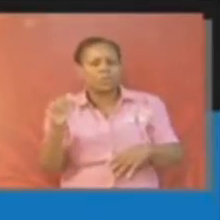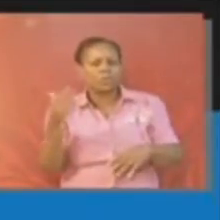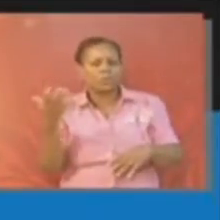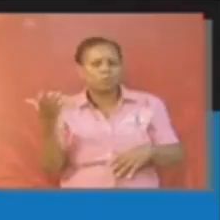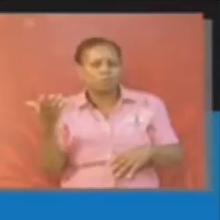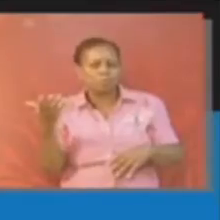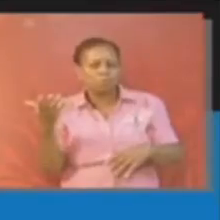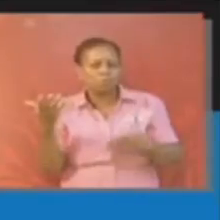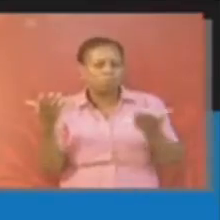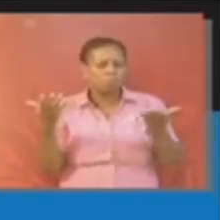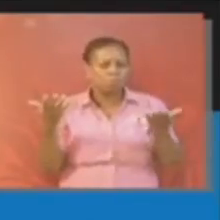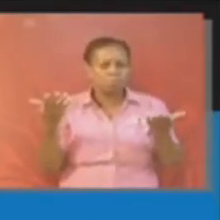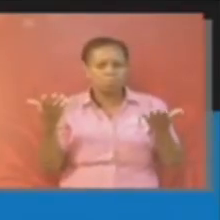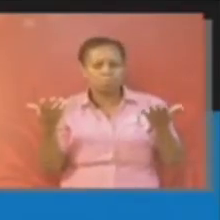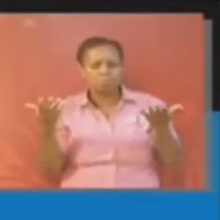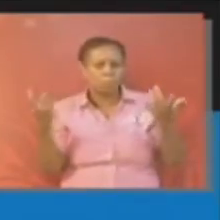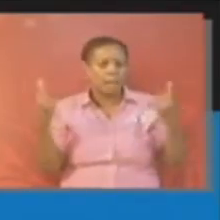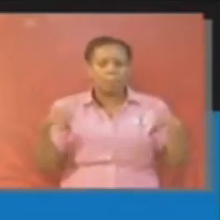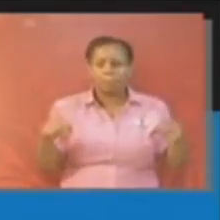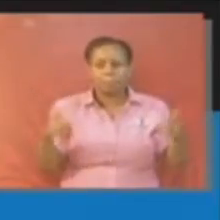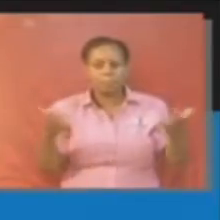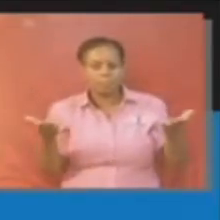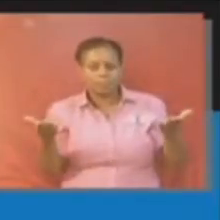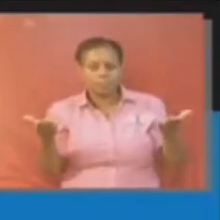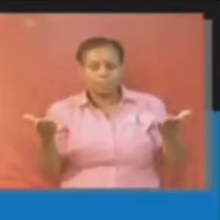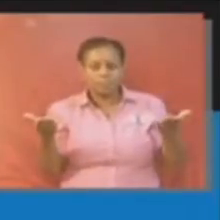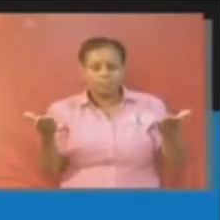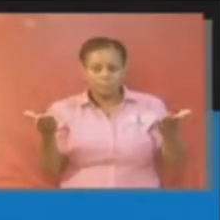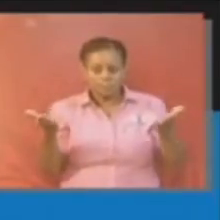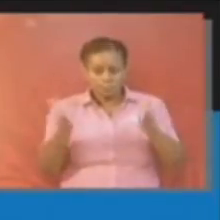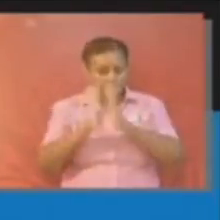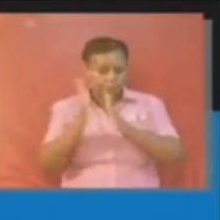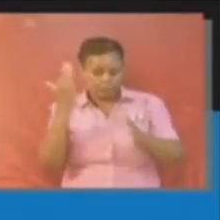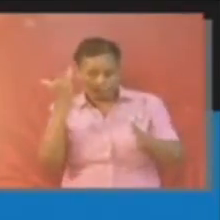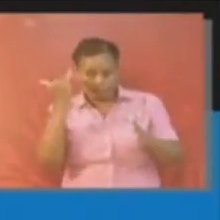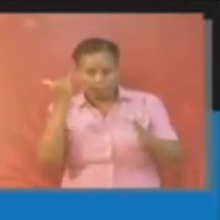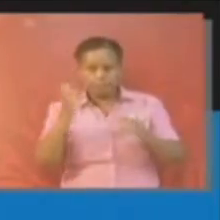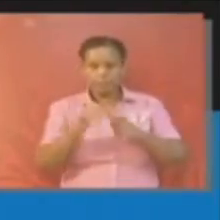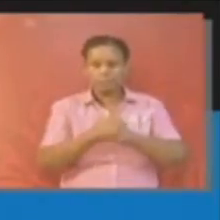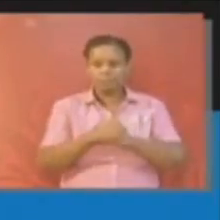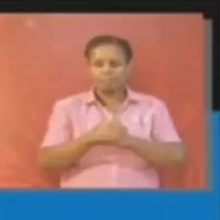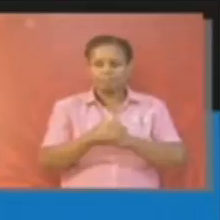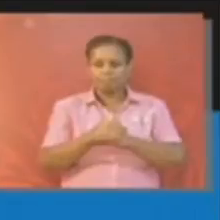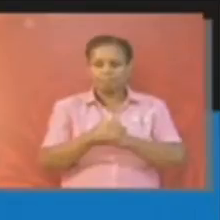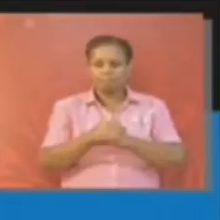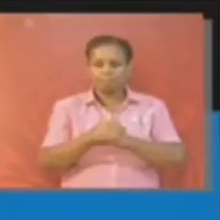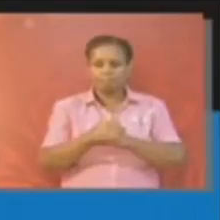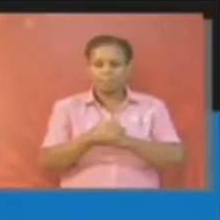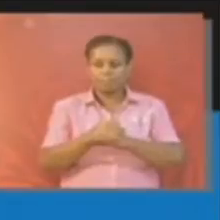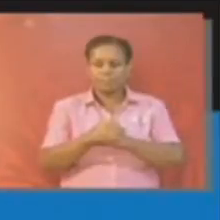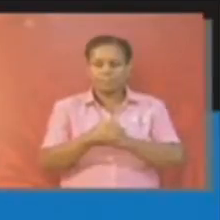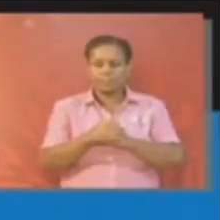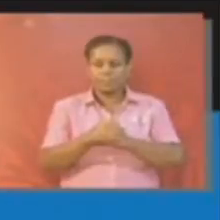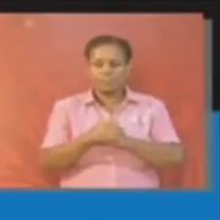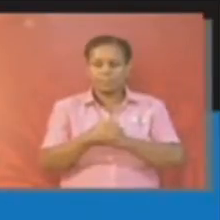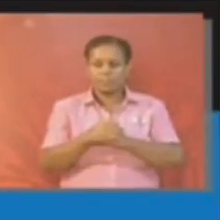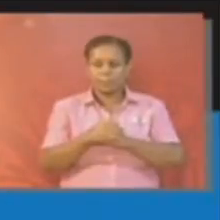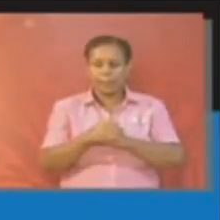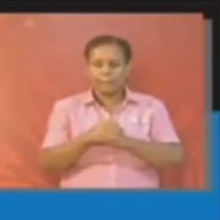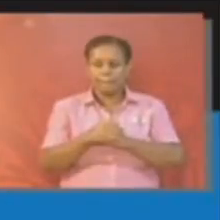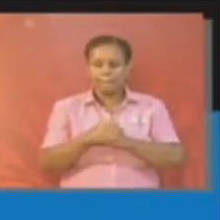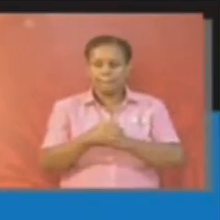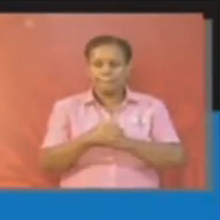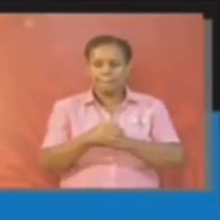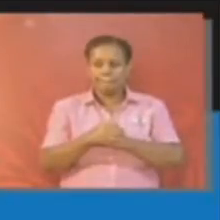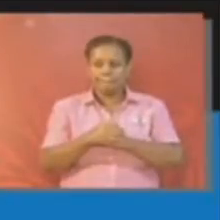for COVID-19? And I ask that in the context of the influenza vaccine. Remember, there were issues with